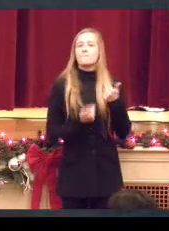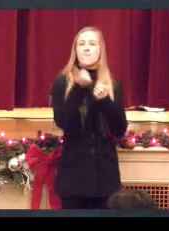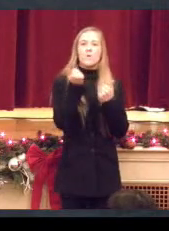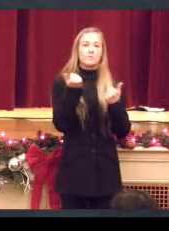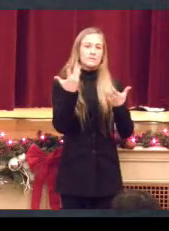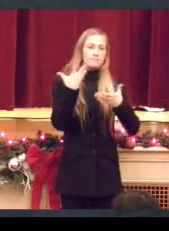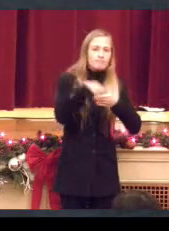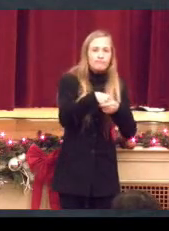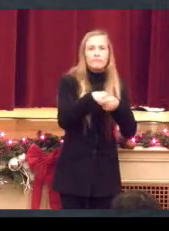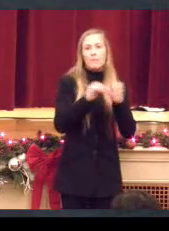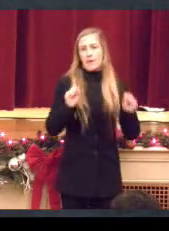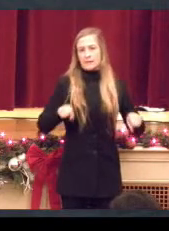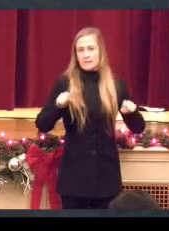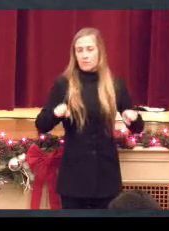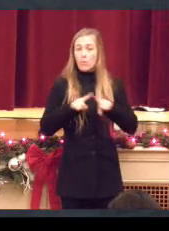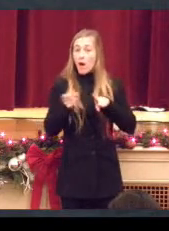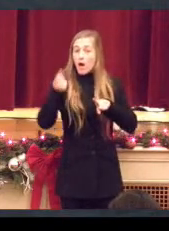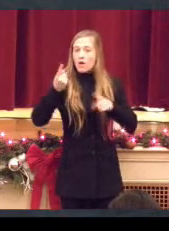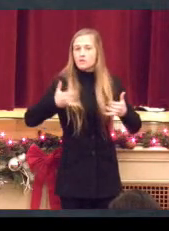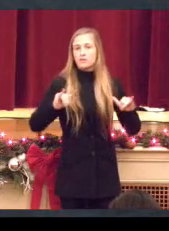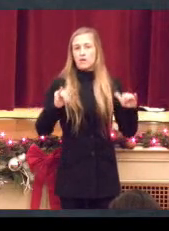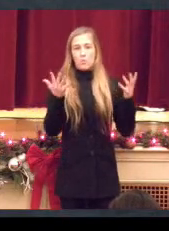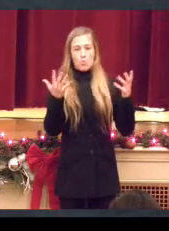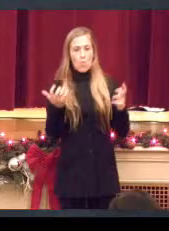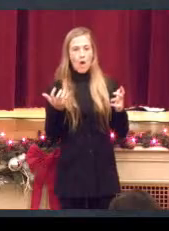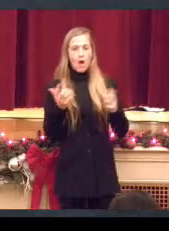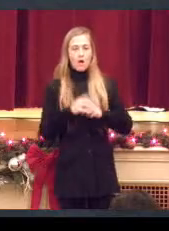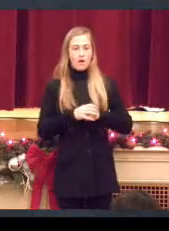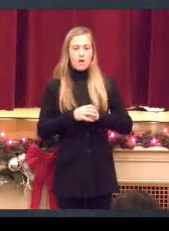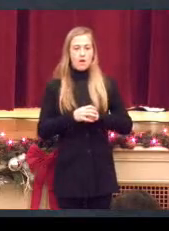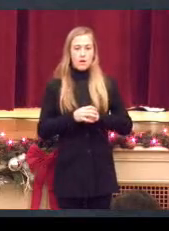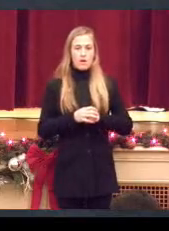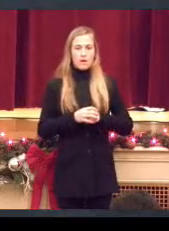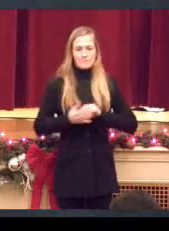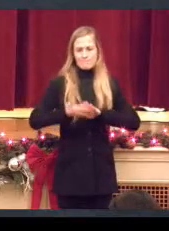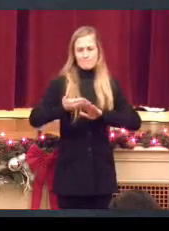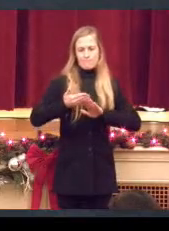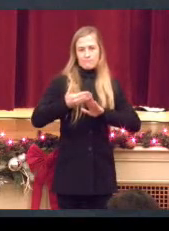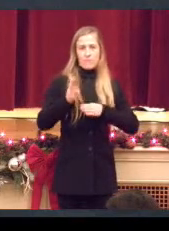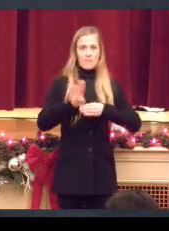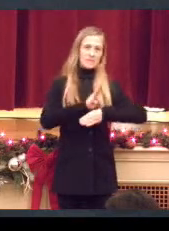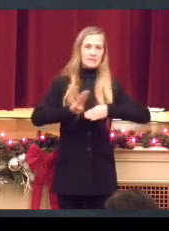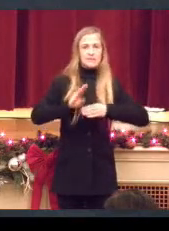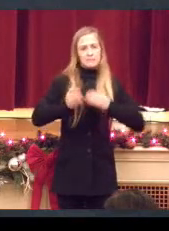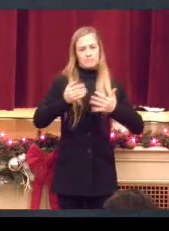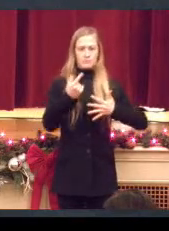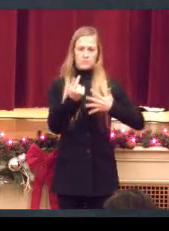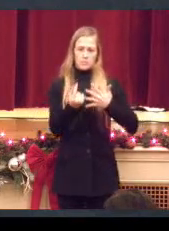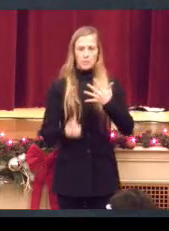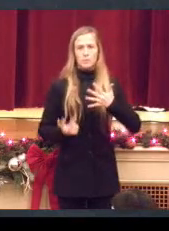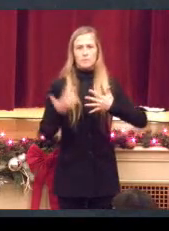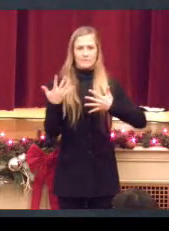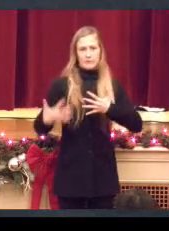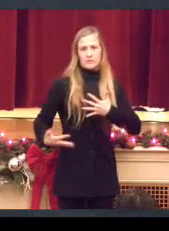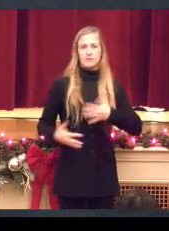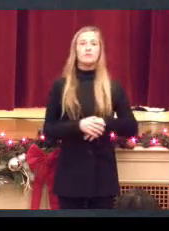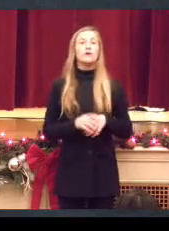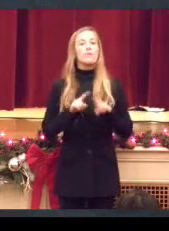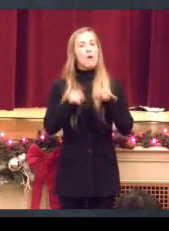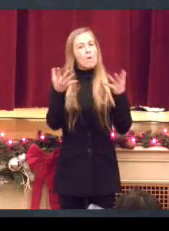possible. Obviously, you still want it to be, sort of tight enough to conduct business. So still working on it, but we want to make